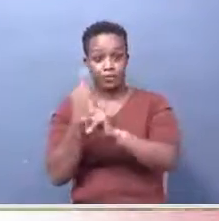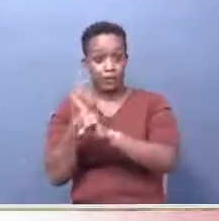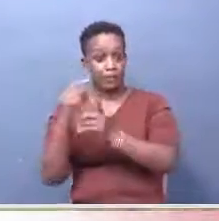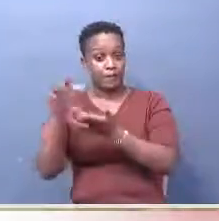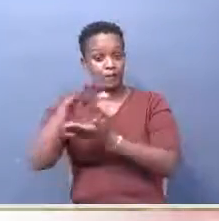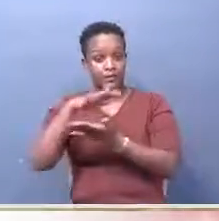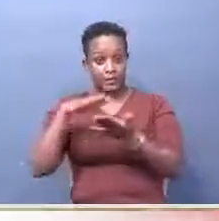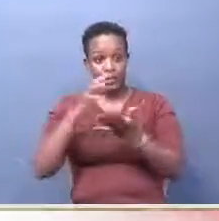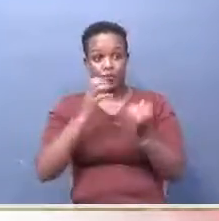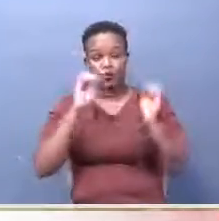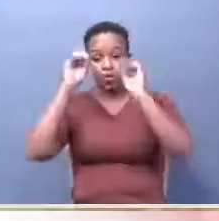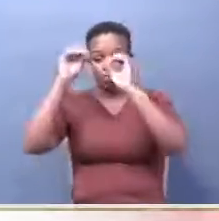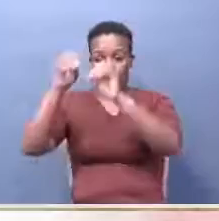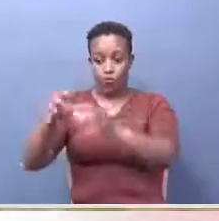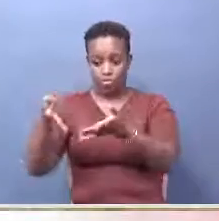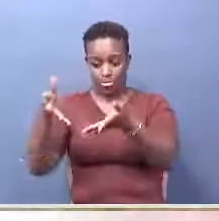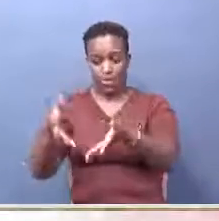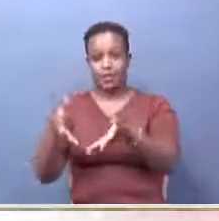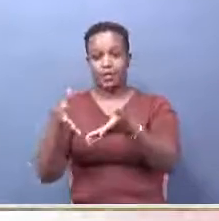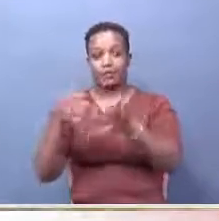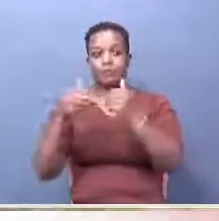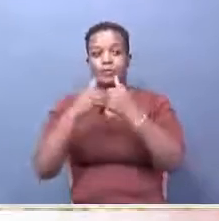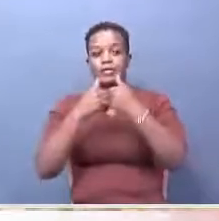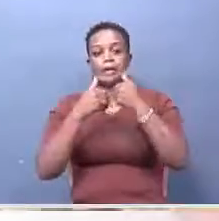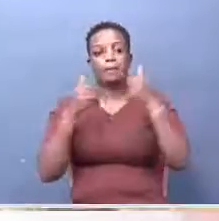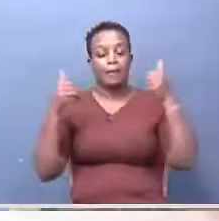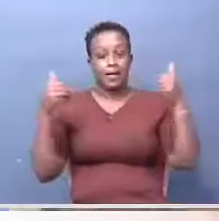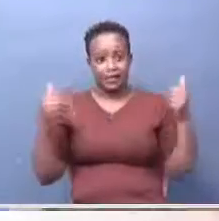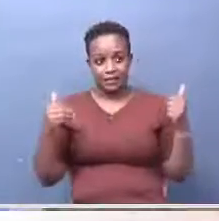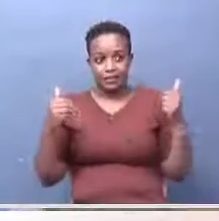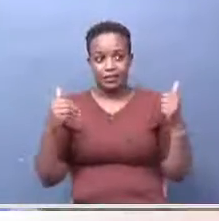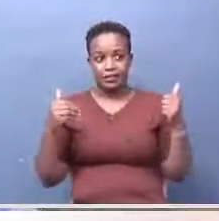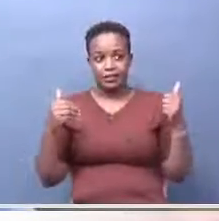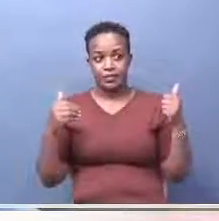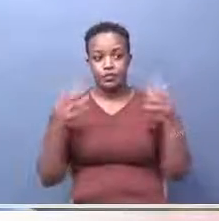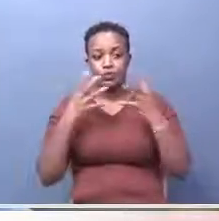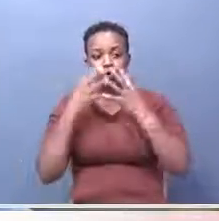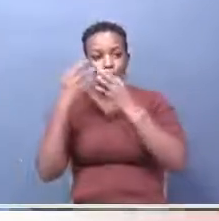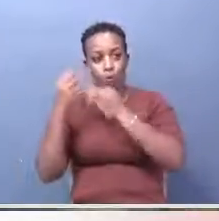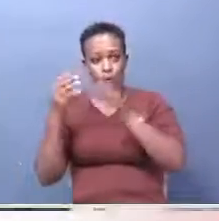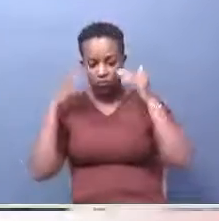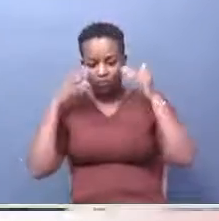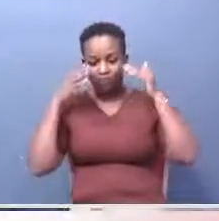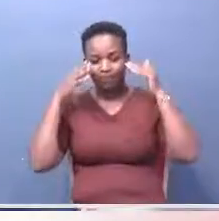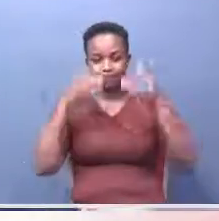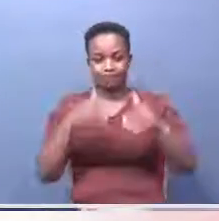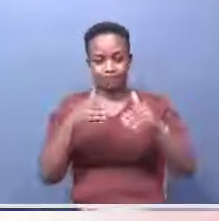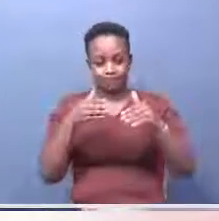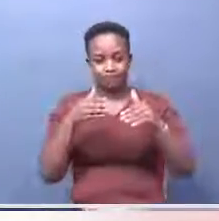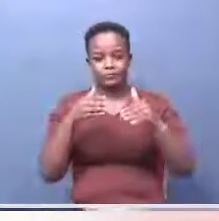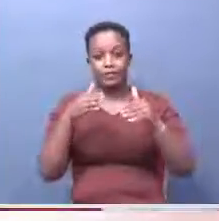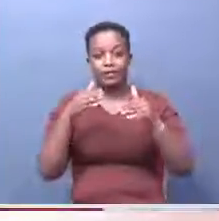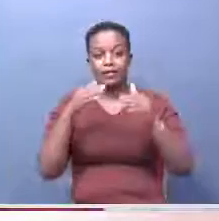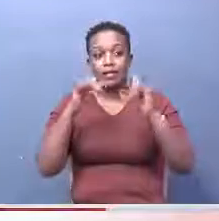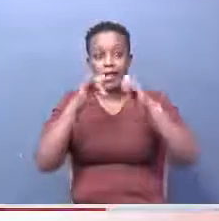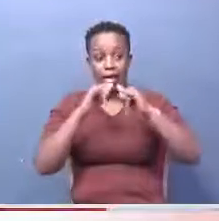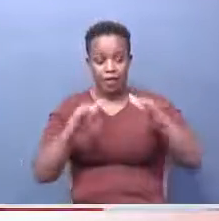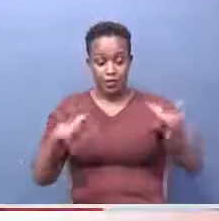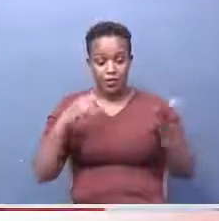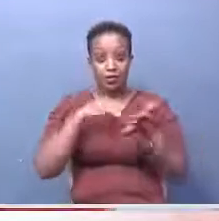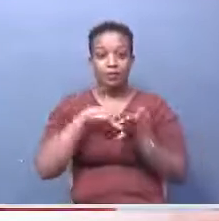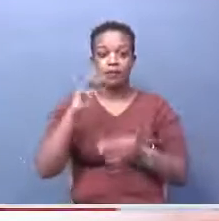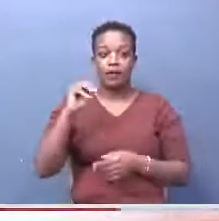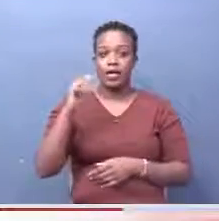were brought there so that they can be separated, them to go to concentration camp like Manyani. Na